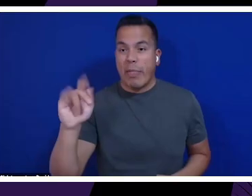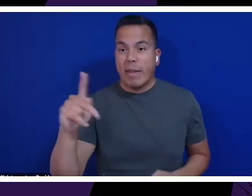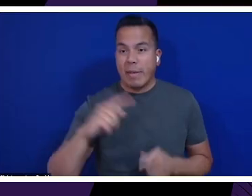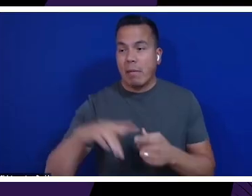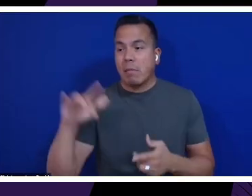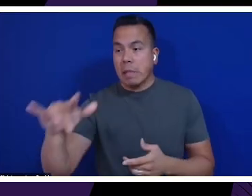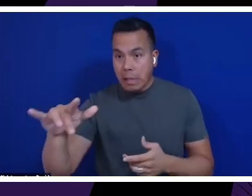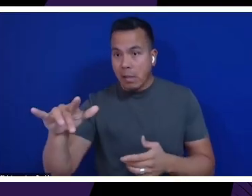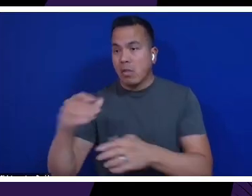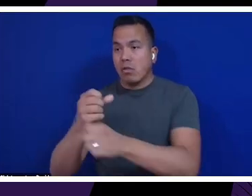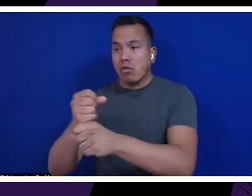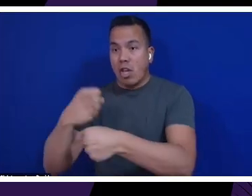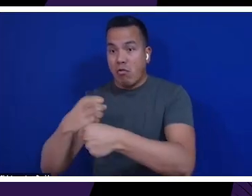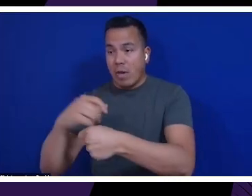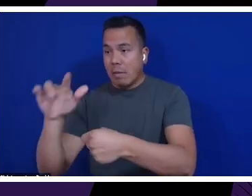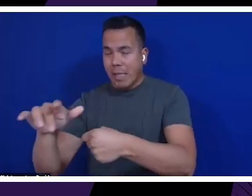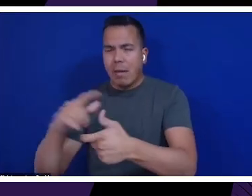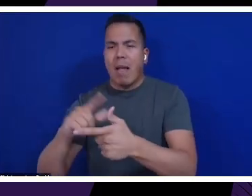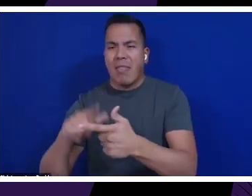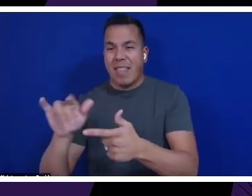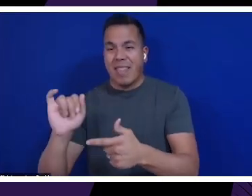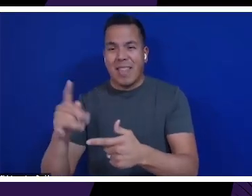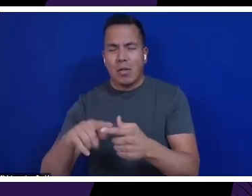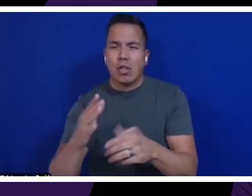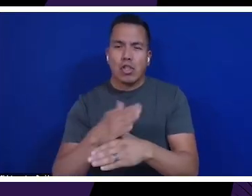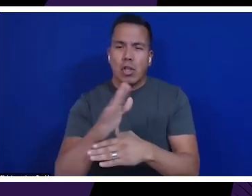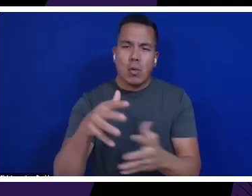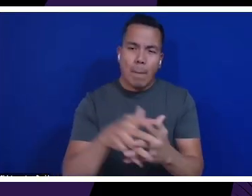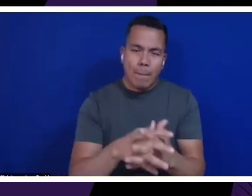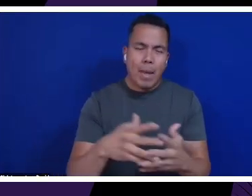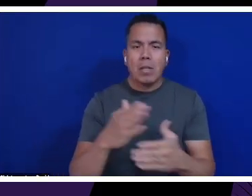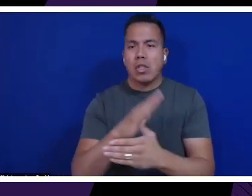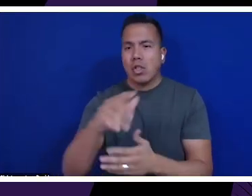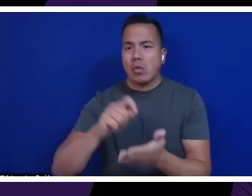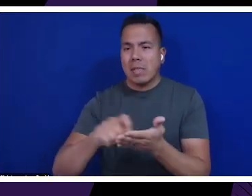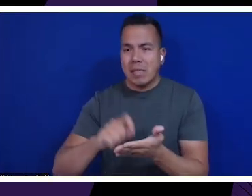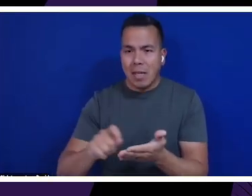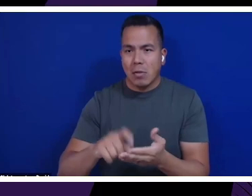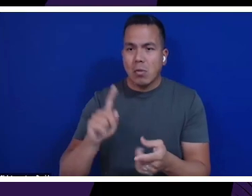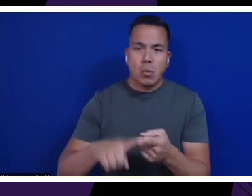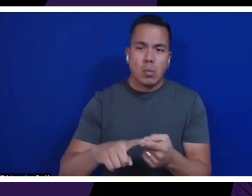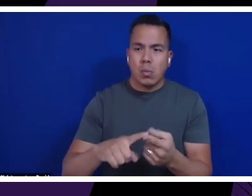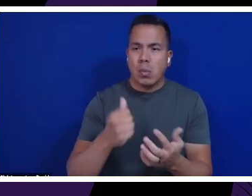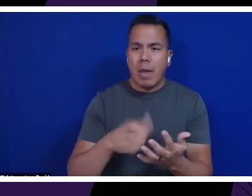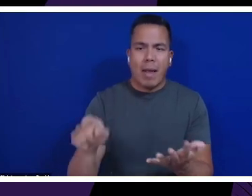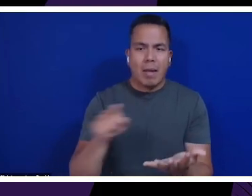with that link, you can share your embed or your sketch to